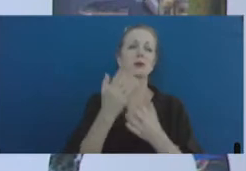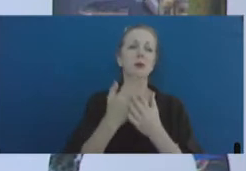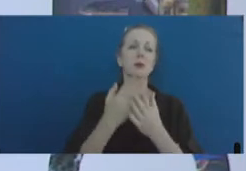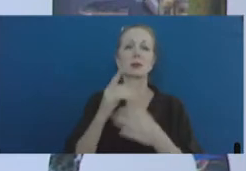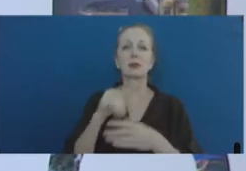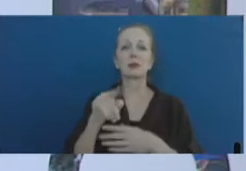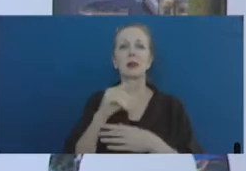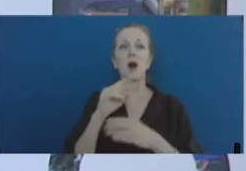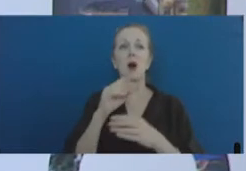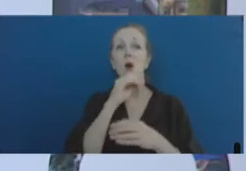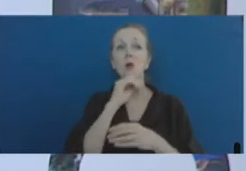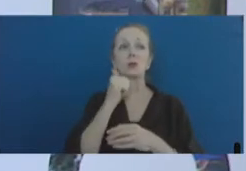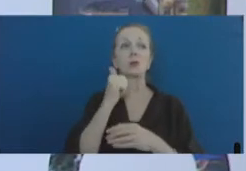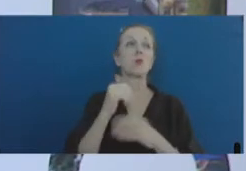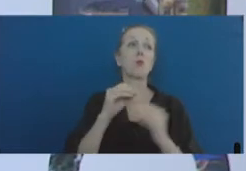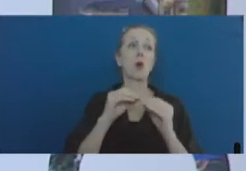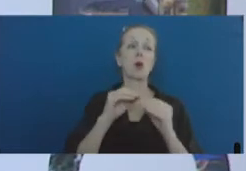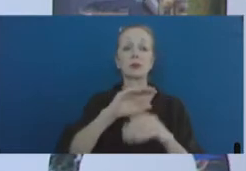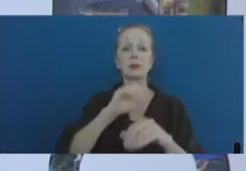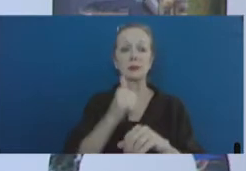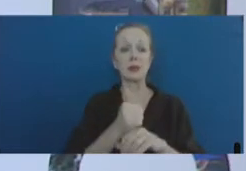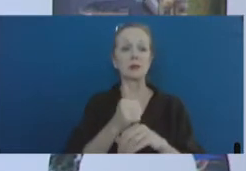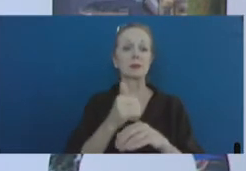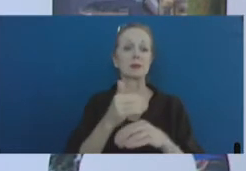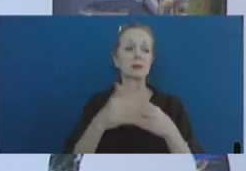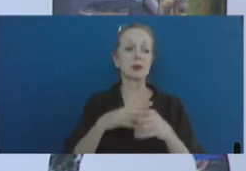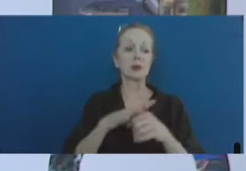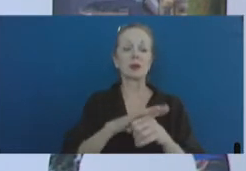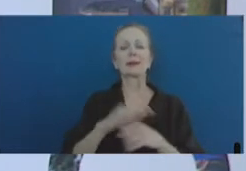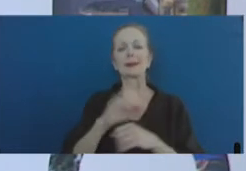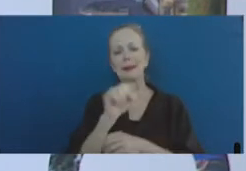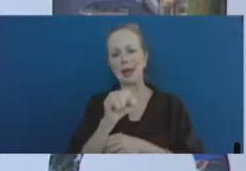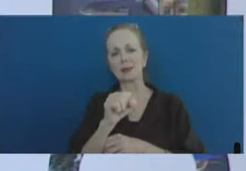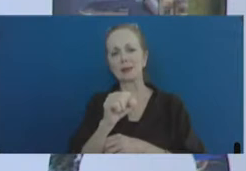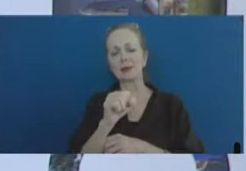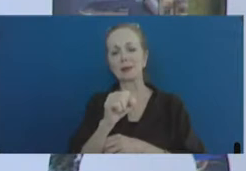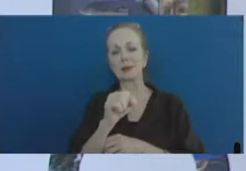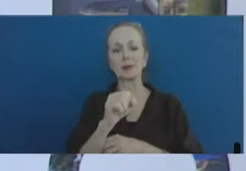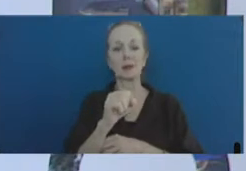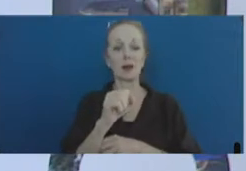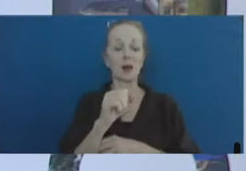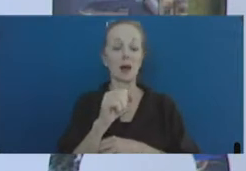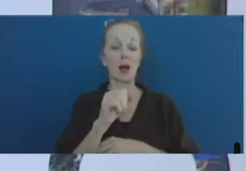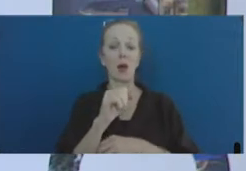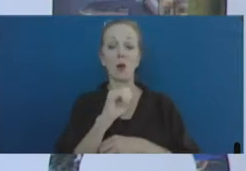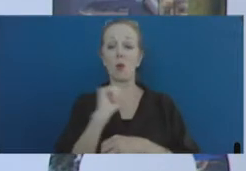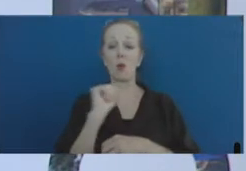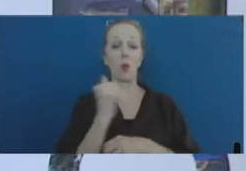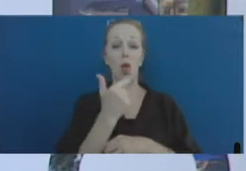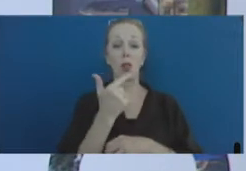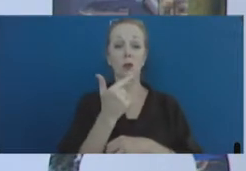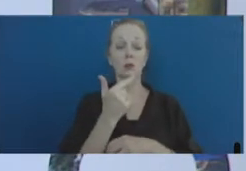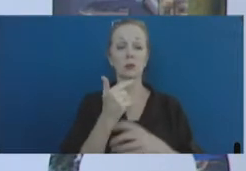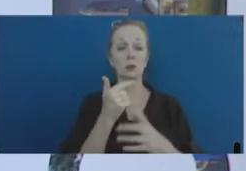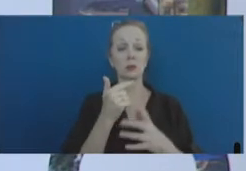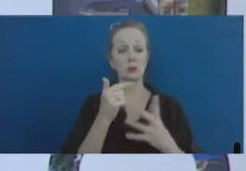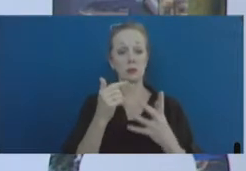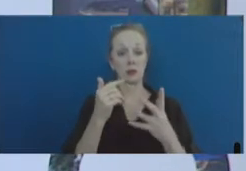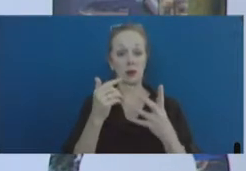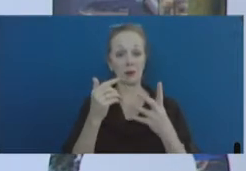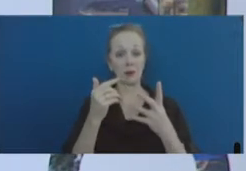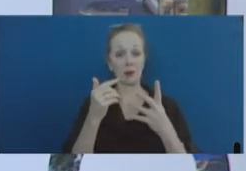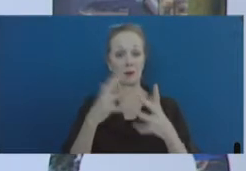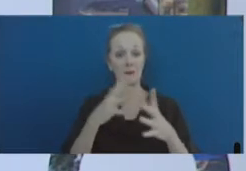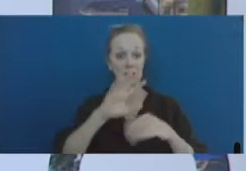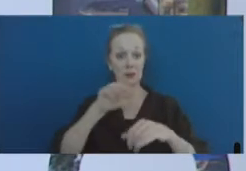more established neighborhoods. But yes, they would all be, so once you have a complete submittal